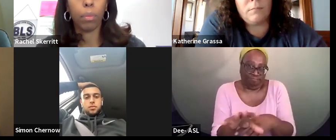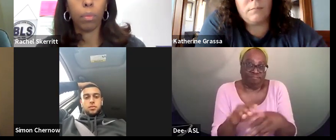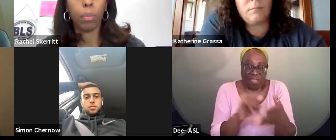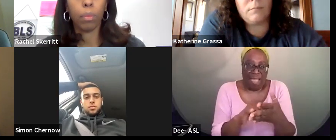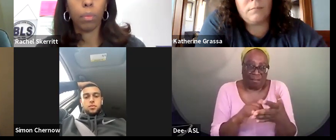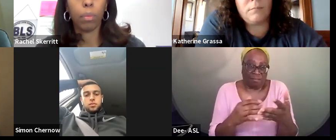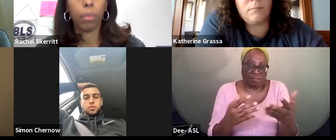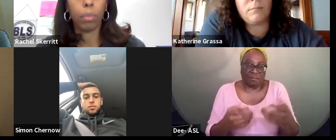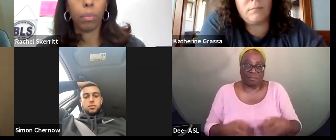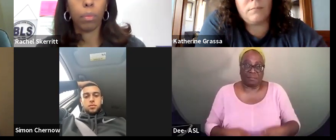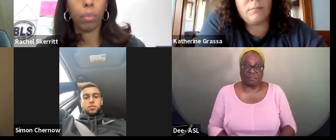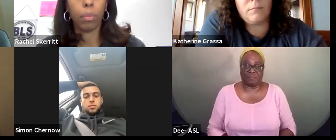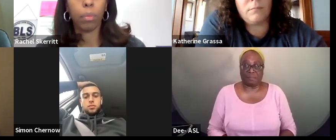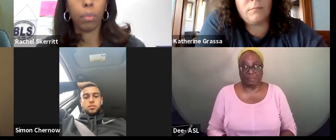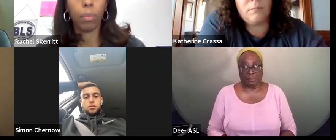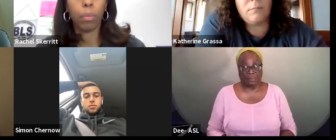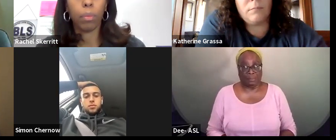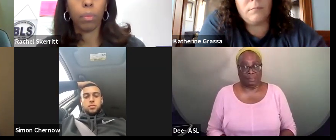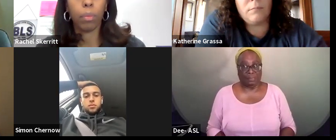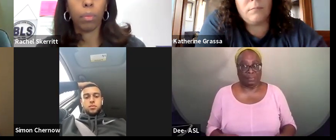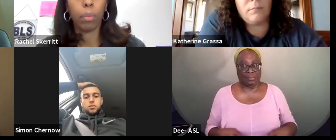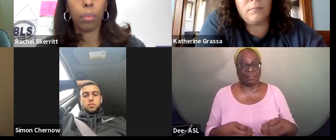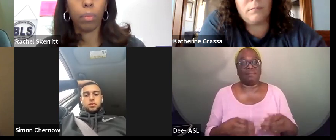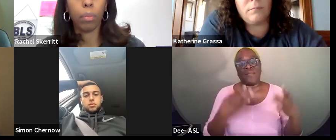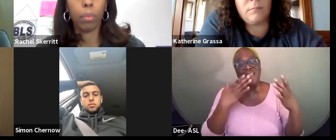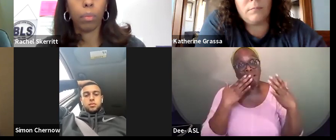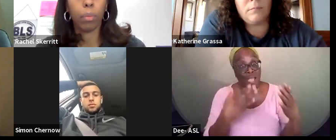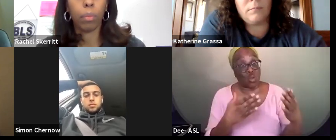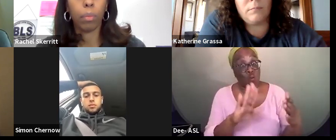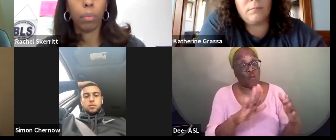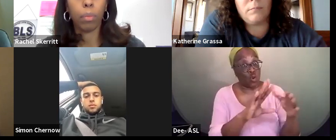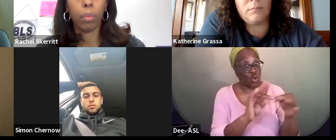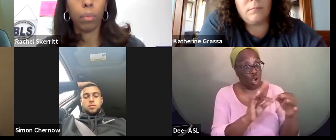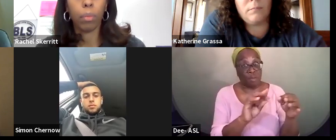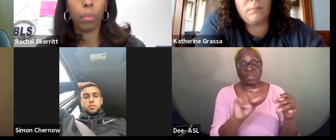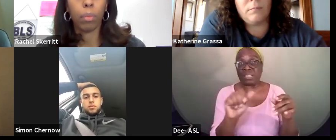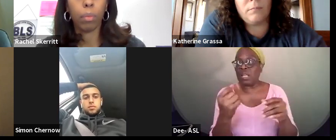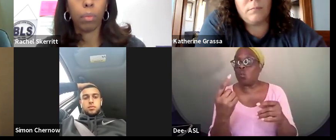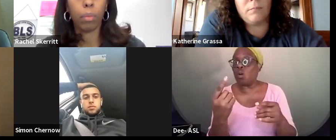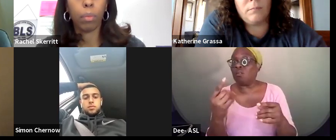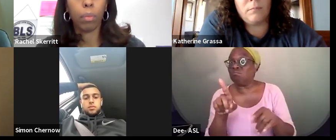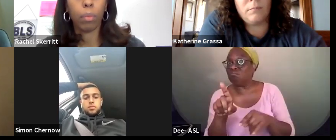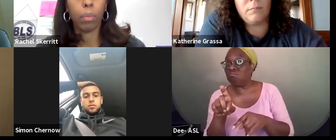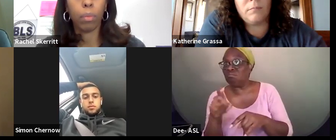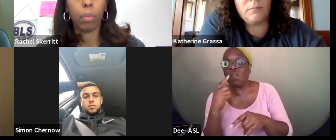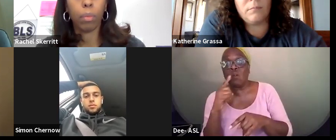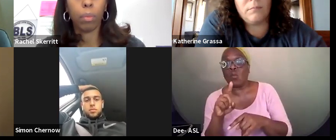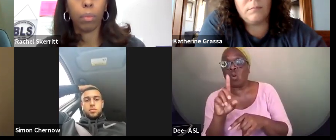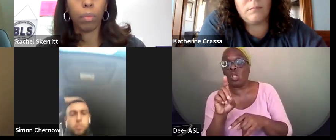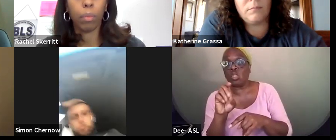of meetings. Thank you. Thank you, Dr. Tung. Is there anyone who has a question for Dr. Tung?